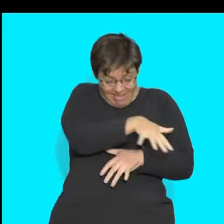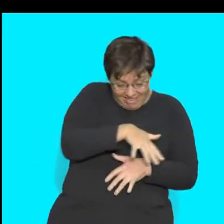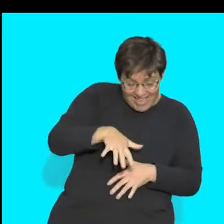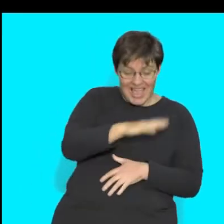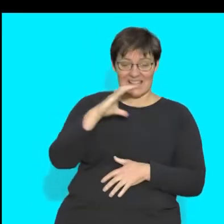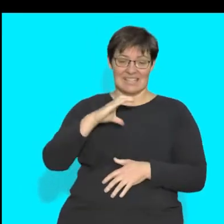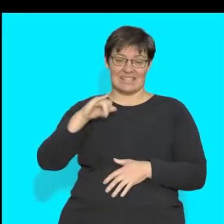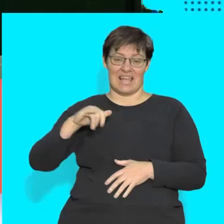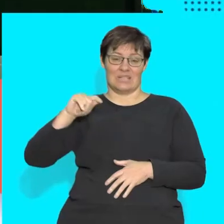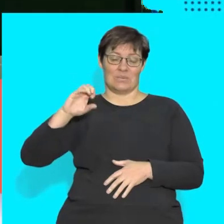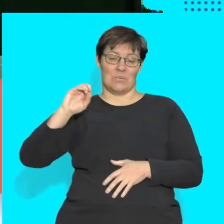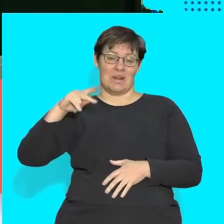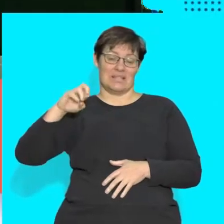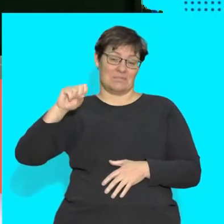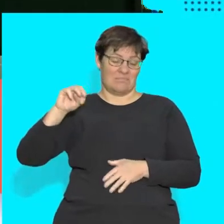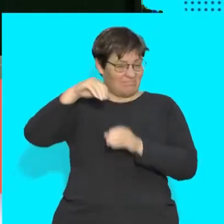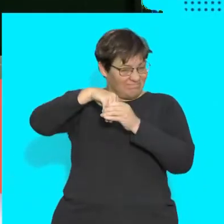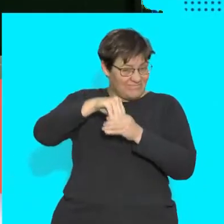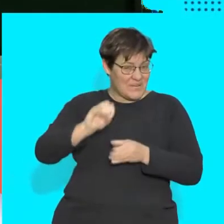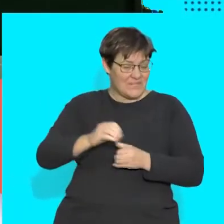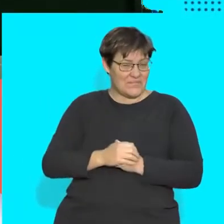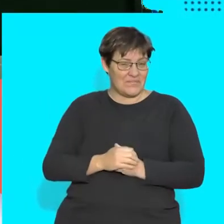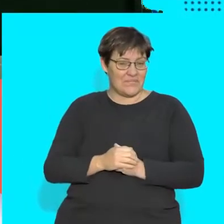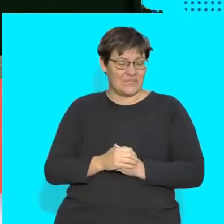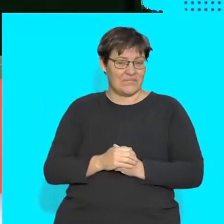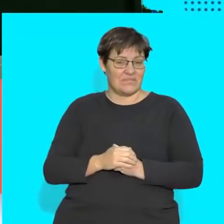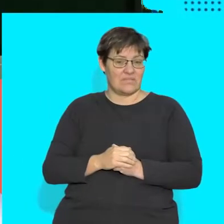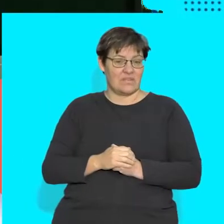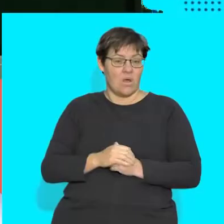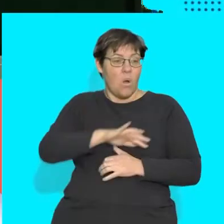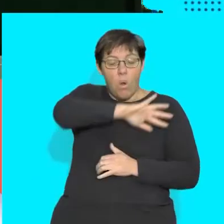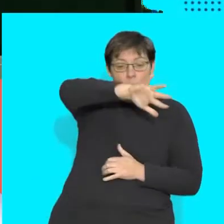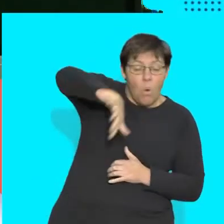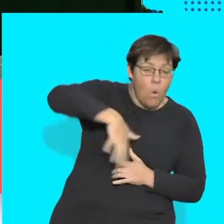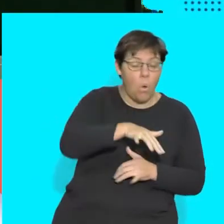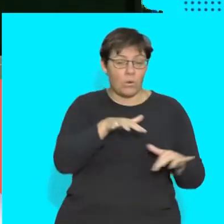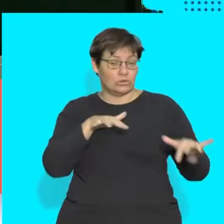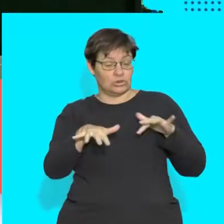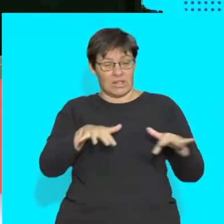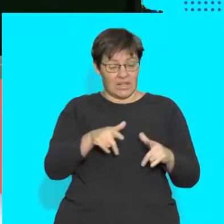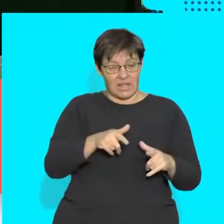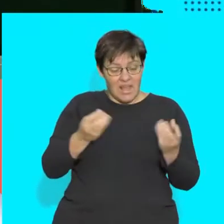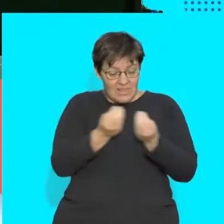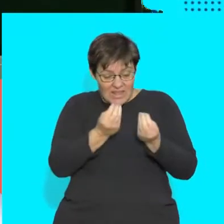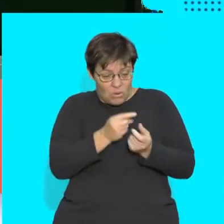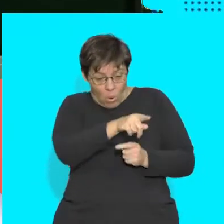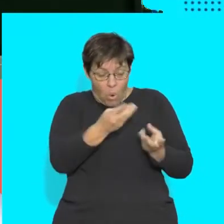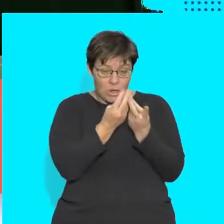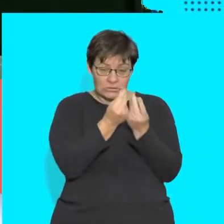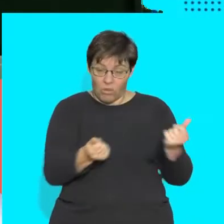what the cytoplasm is, you need to understand that not all of my jelly, all right, all of my things are dissolved. Now,